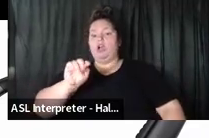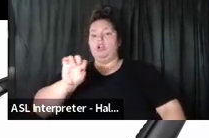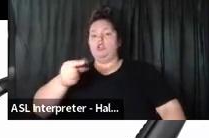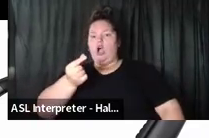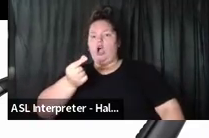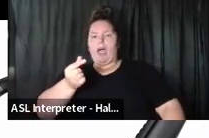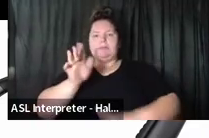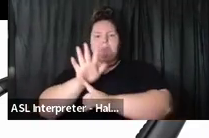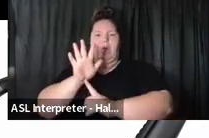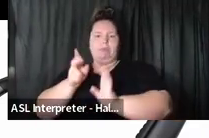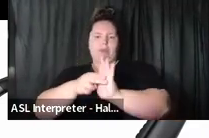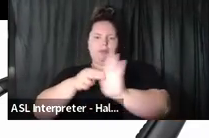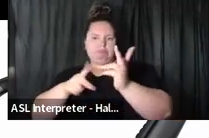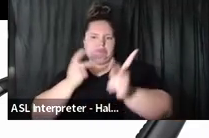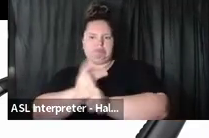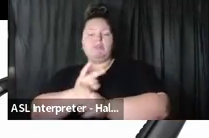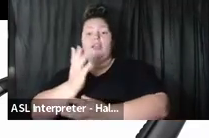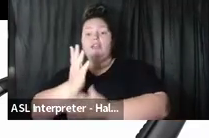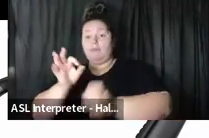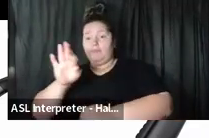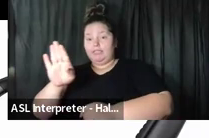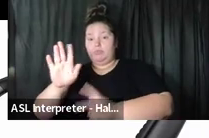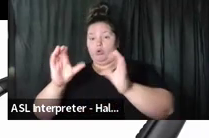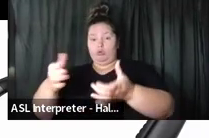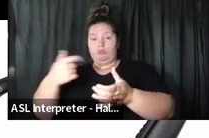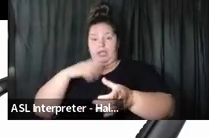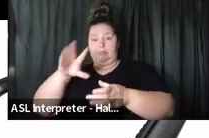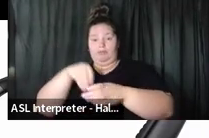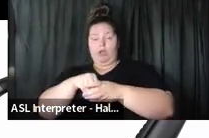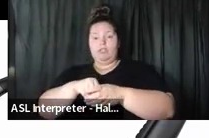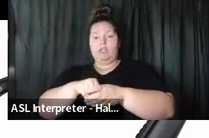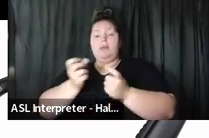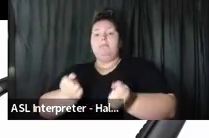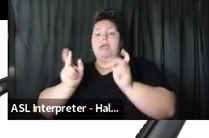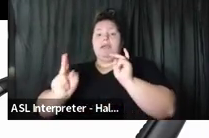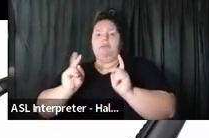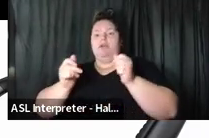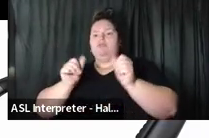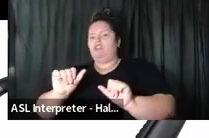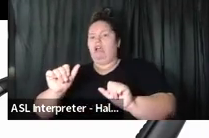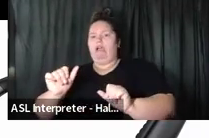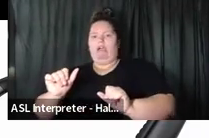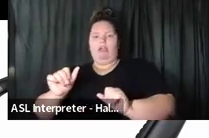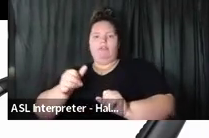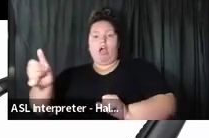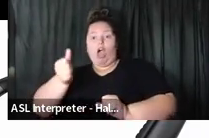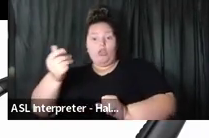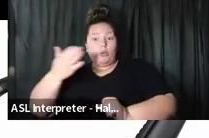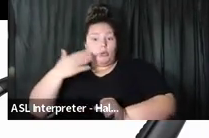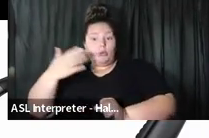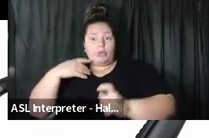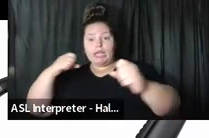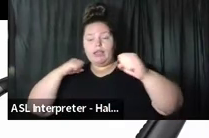brand. Some of the Facebook groups that I'm in, like they, a lot of people have tried other cooling towels and they really recommend the Frog